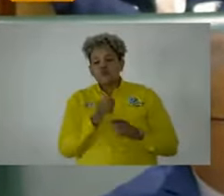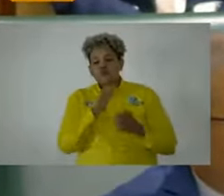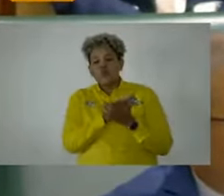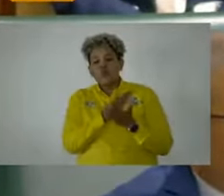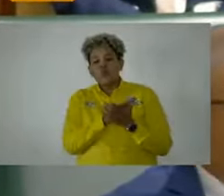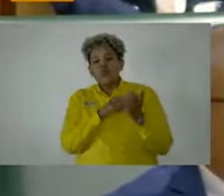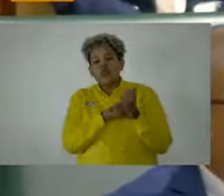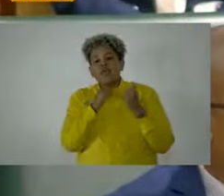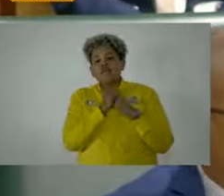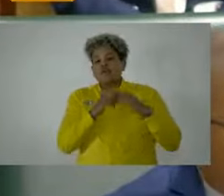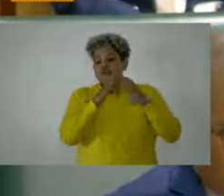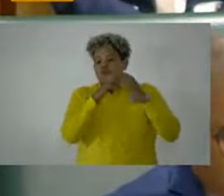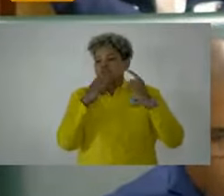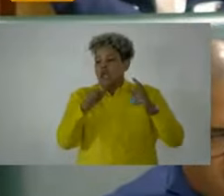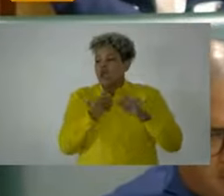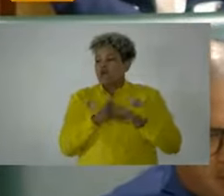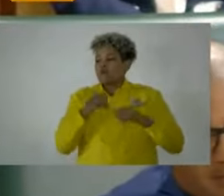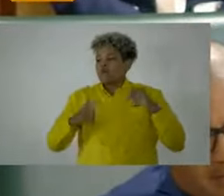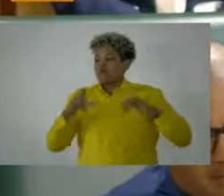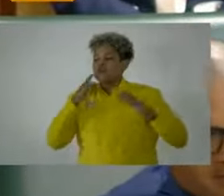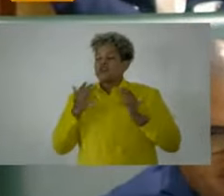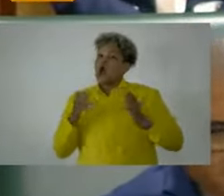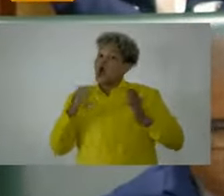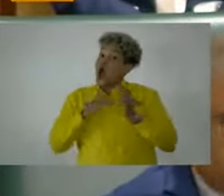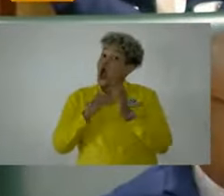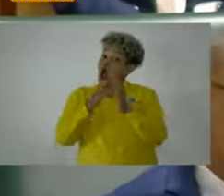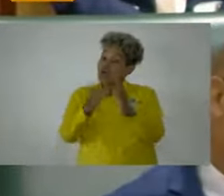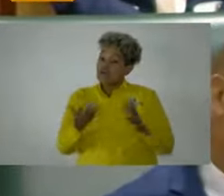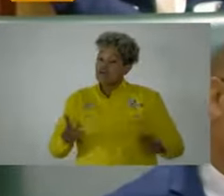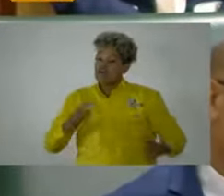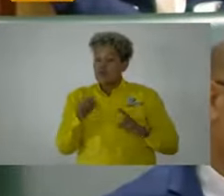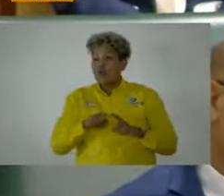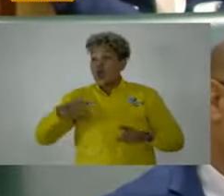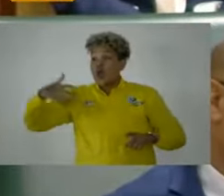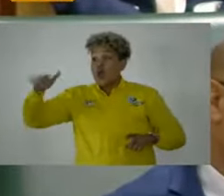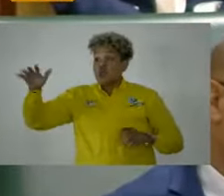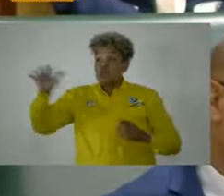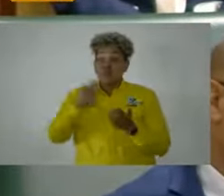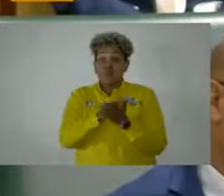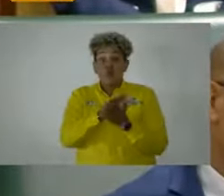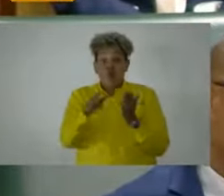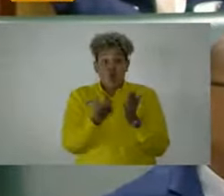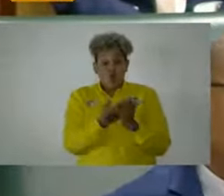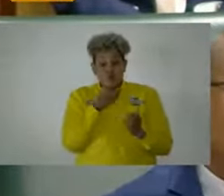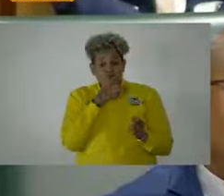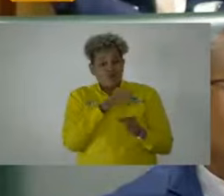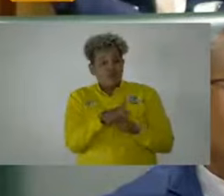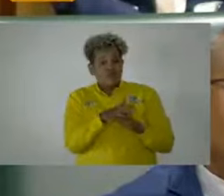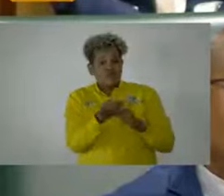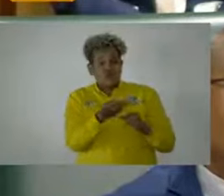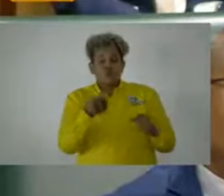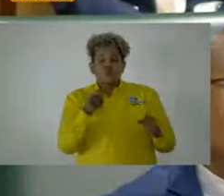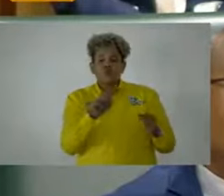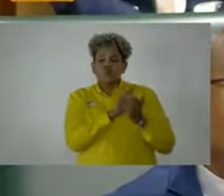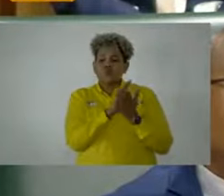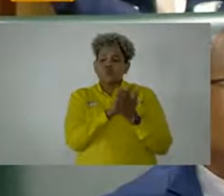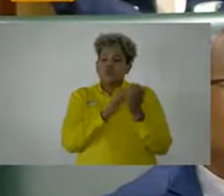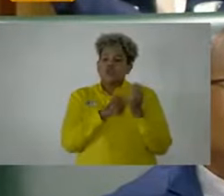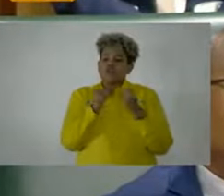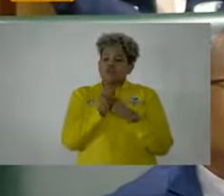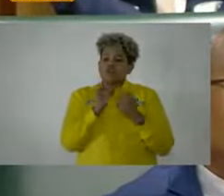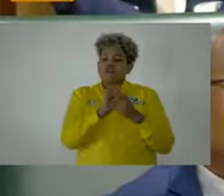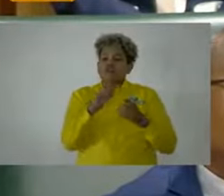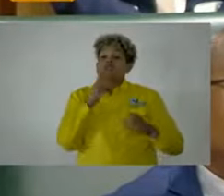school infrastructure, which is often, when outside of school hours, insufficiently used. We'll use school